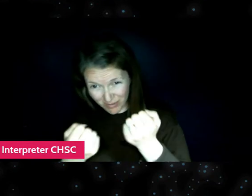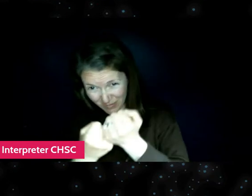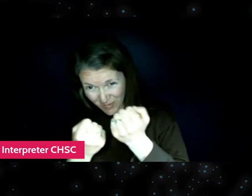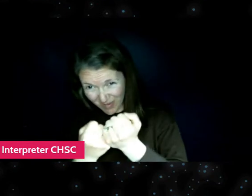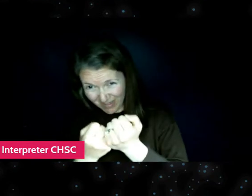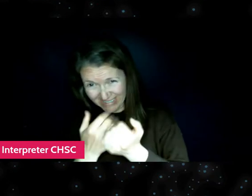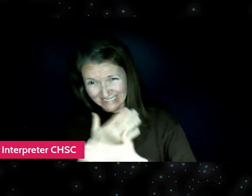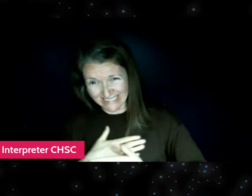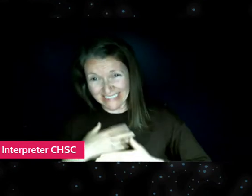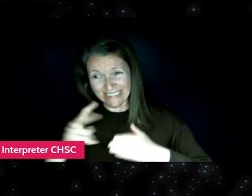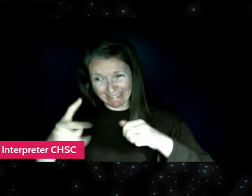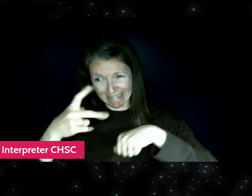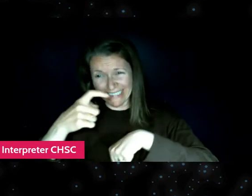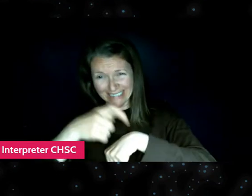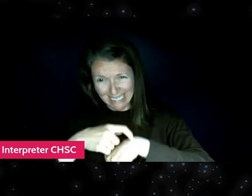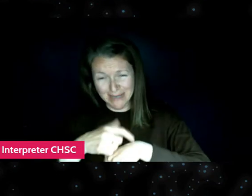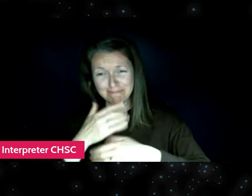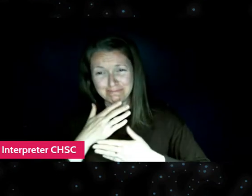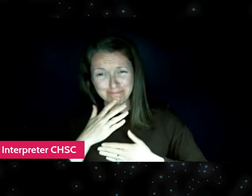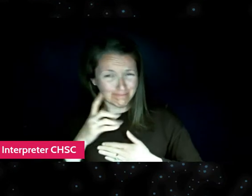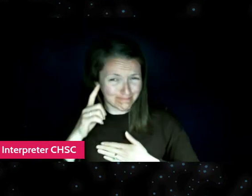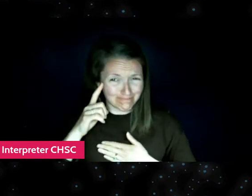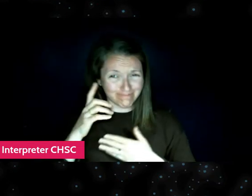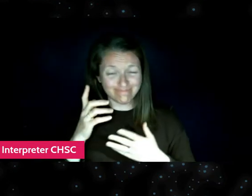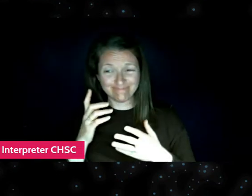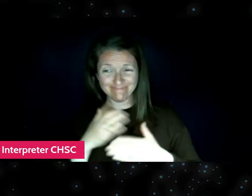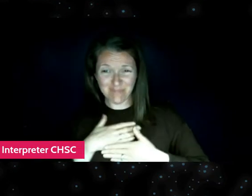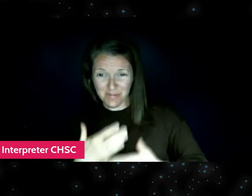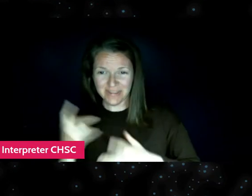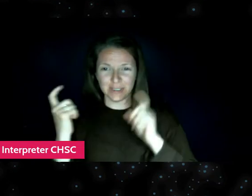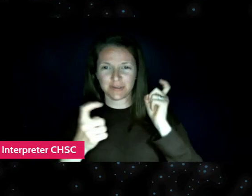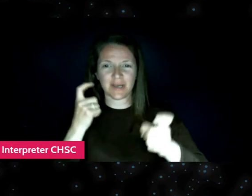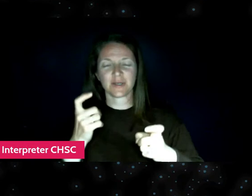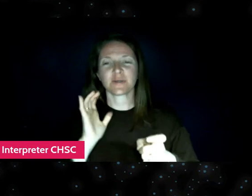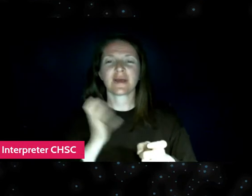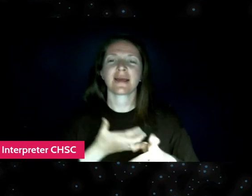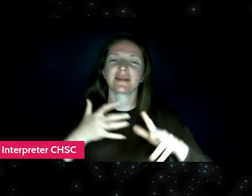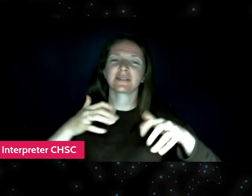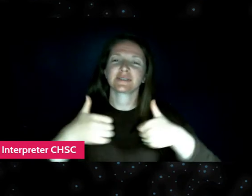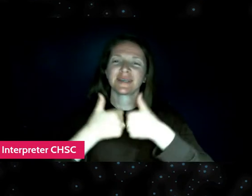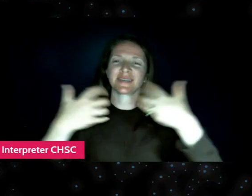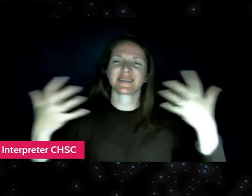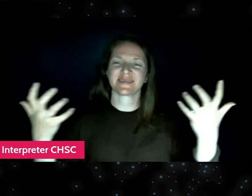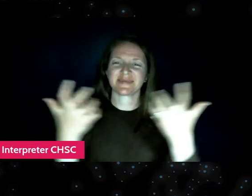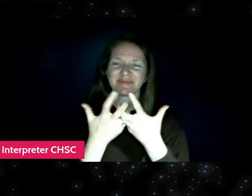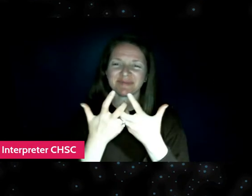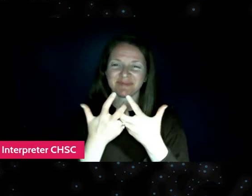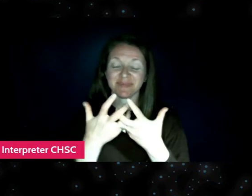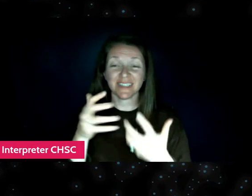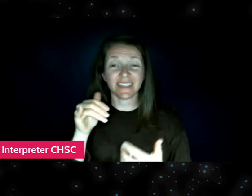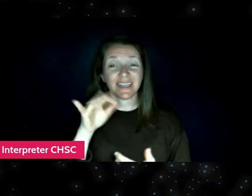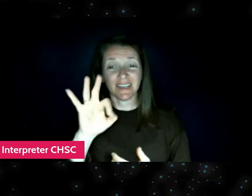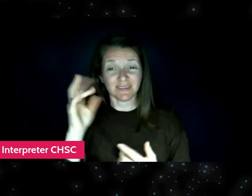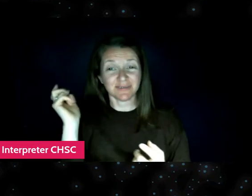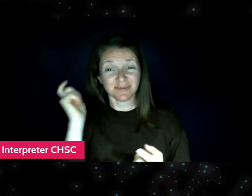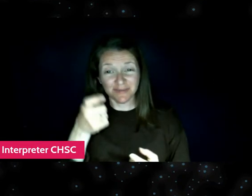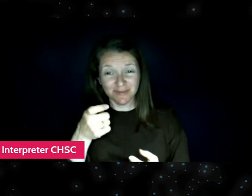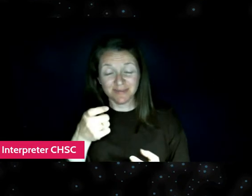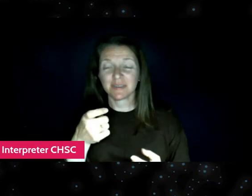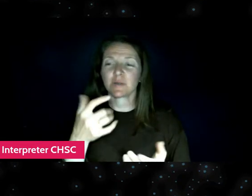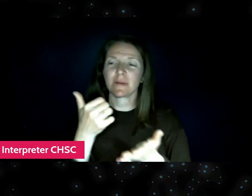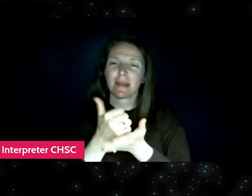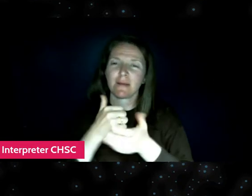second time tonight to kindly consider contributing to our challenge match. By doing so, you will help ensure the future of